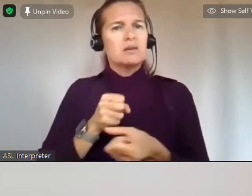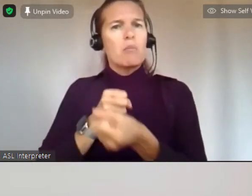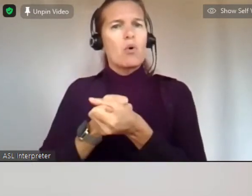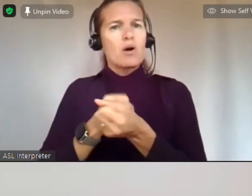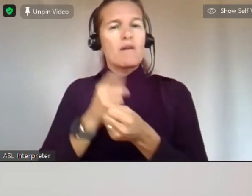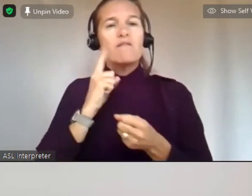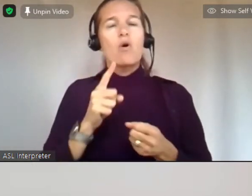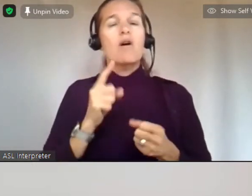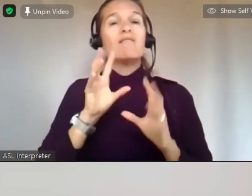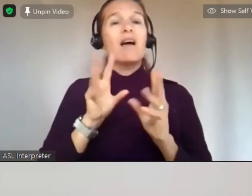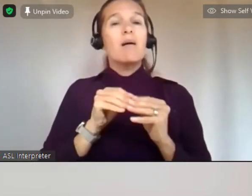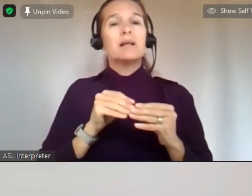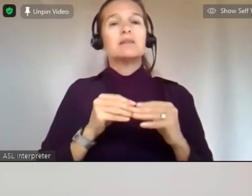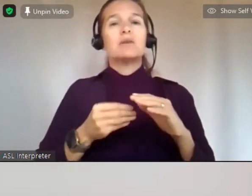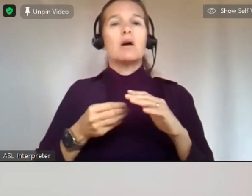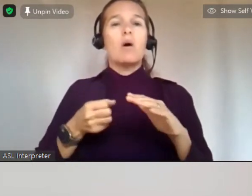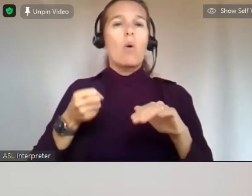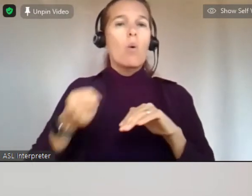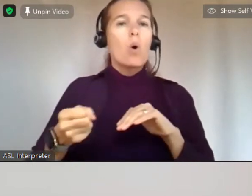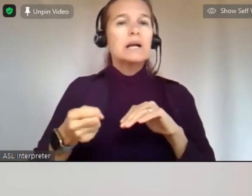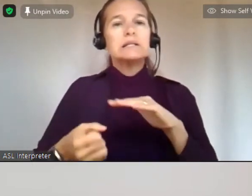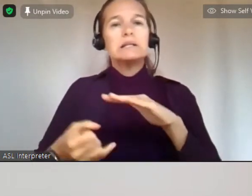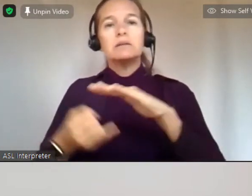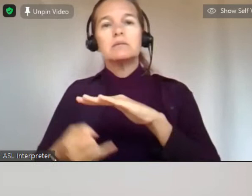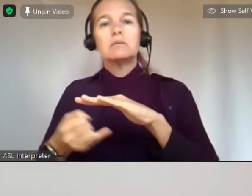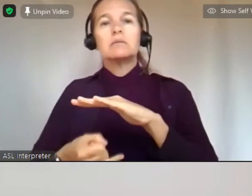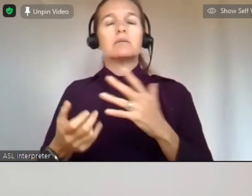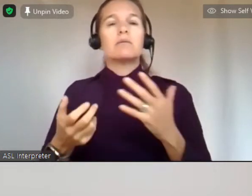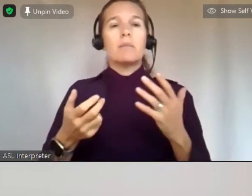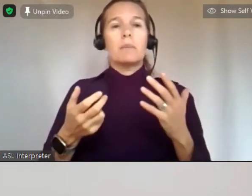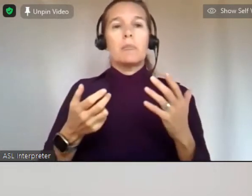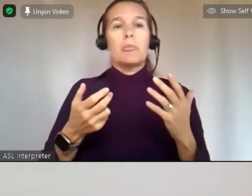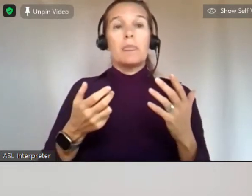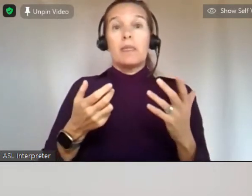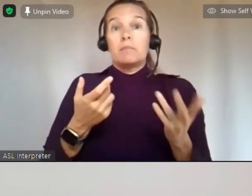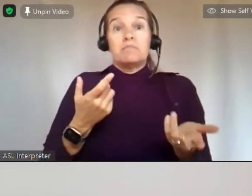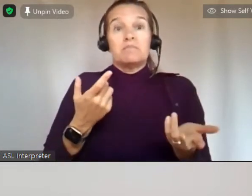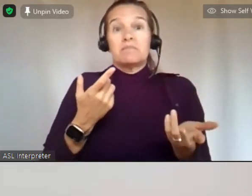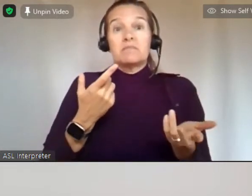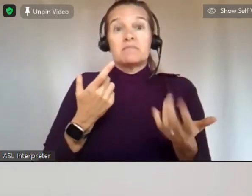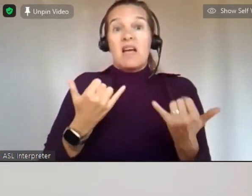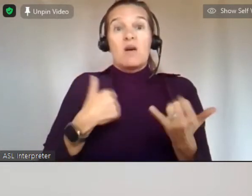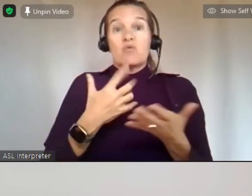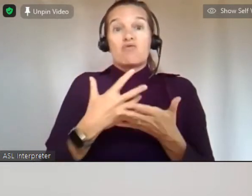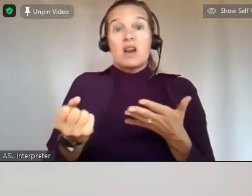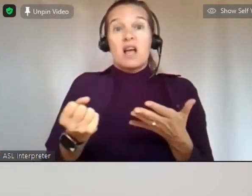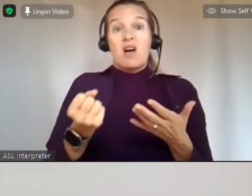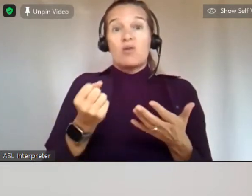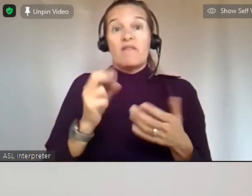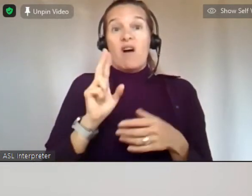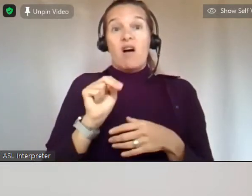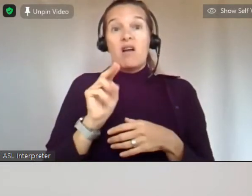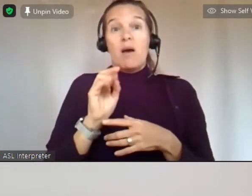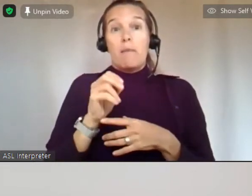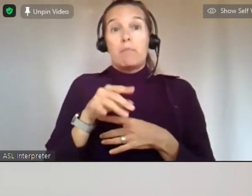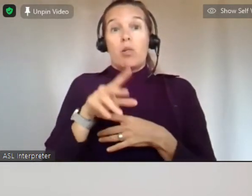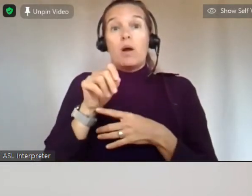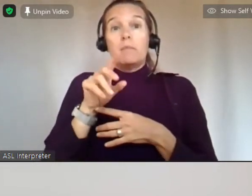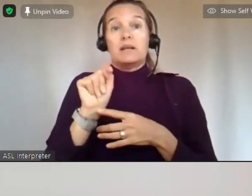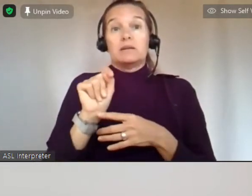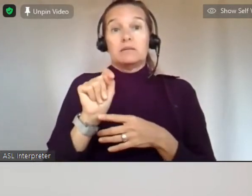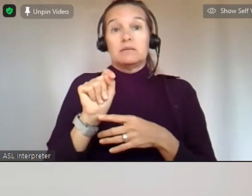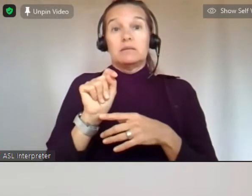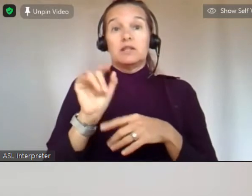quarantined or isolated to protect the community. And we are running out of even unemployment insurance that was extended earlier in the